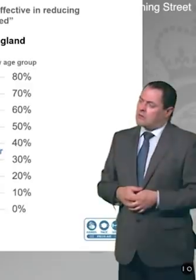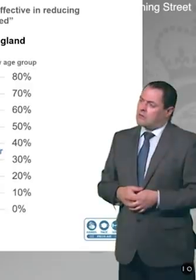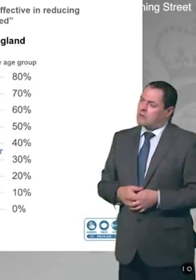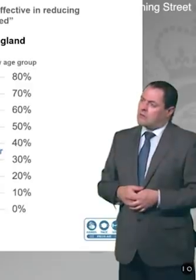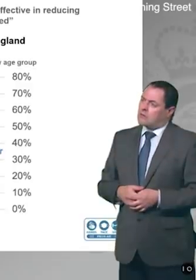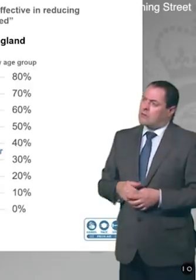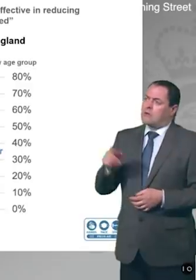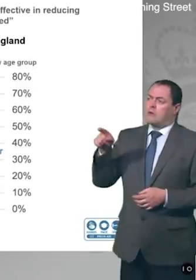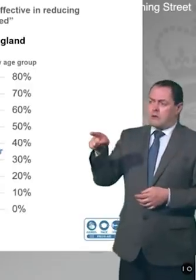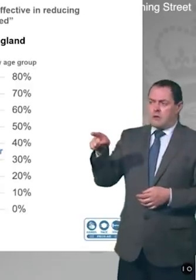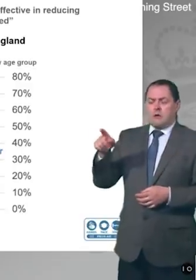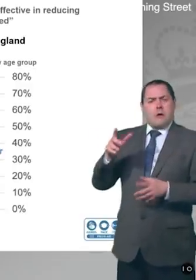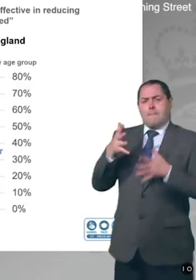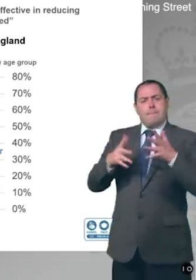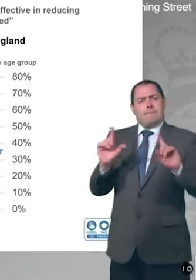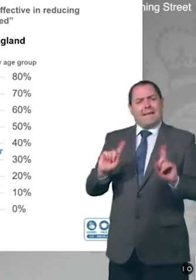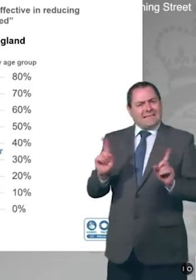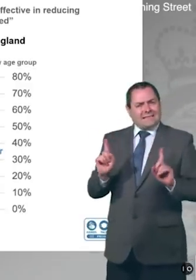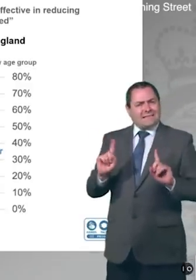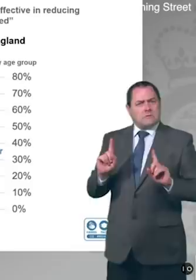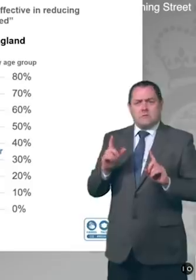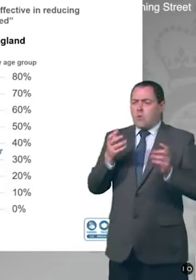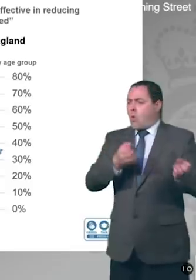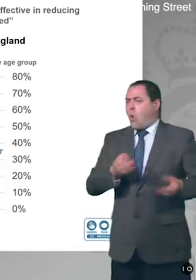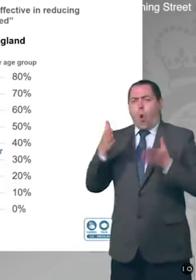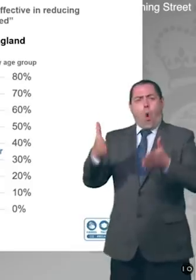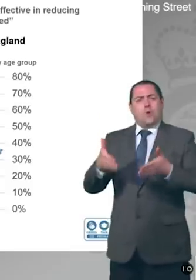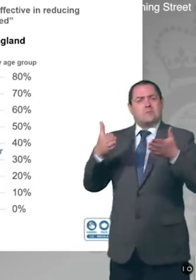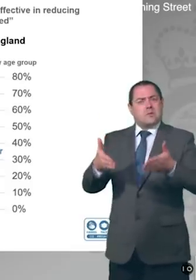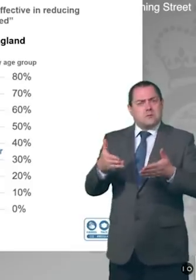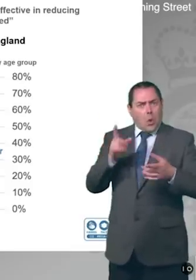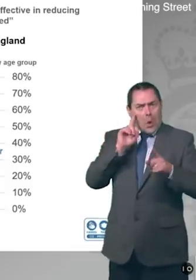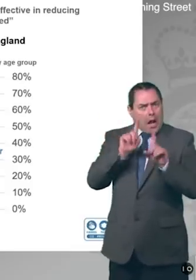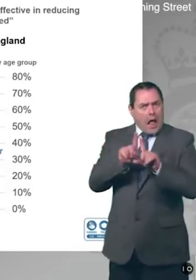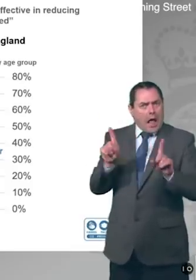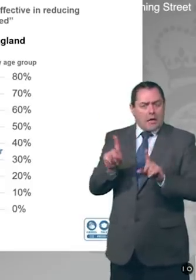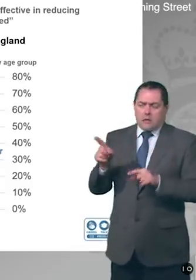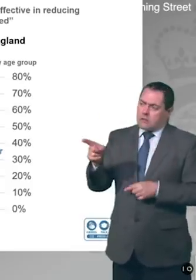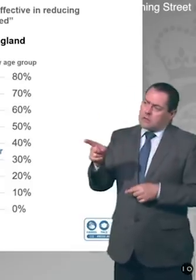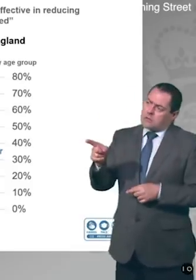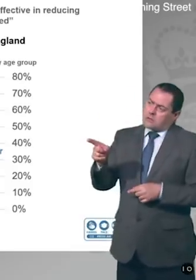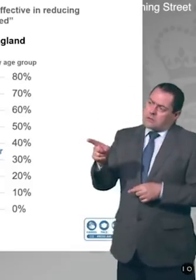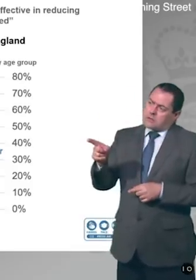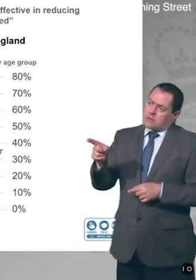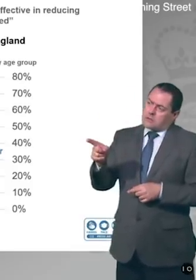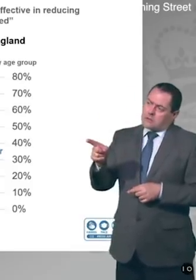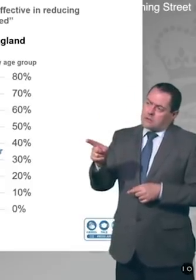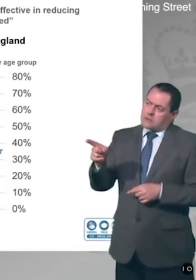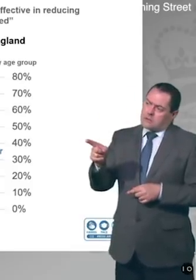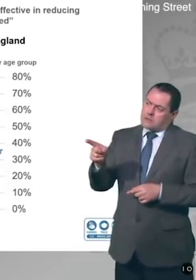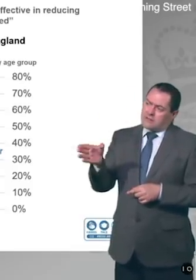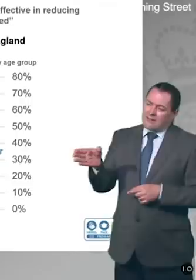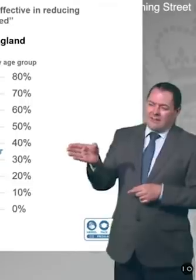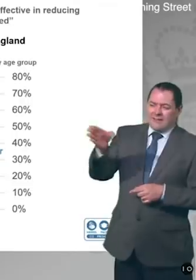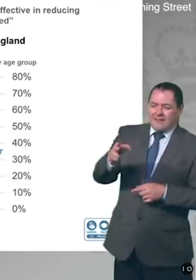this on people being hospitalised, whereas in the previous waves we had here in the